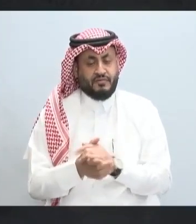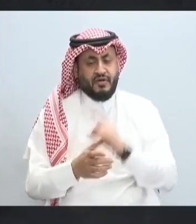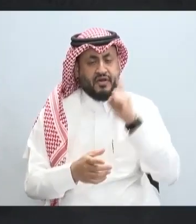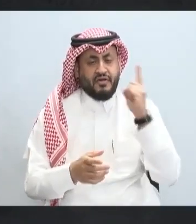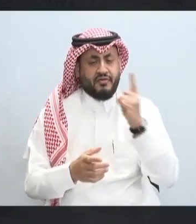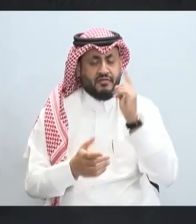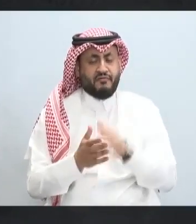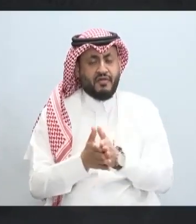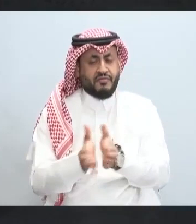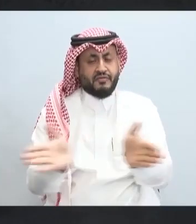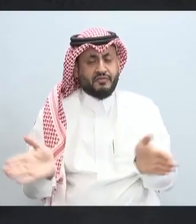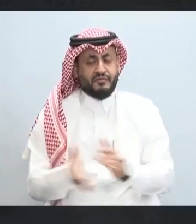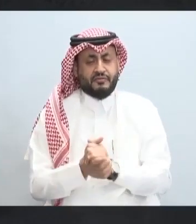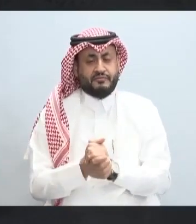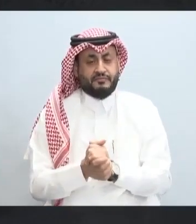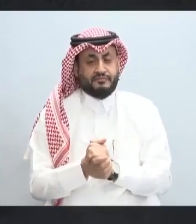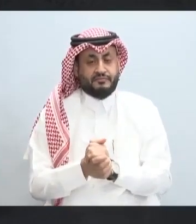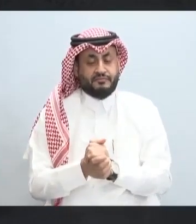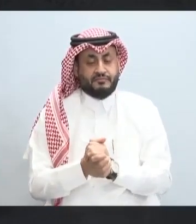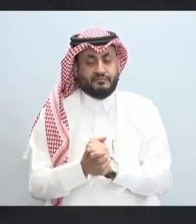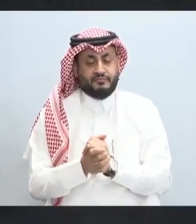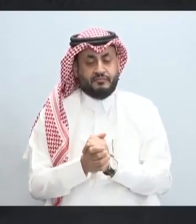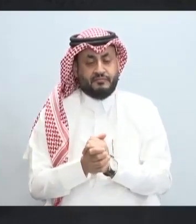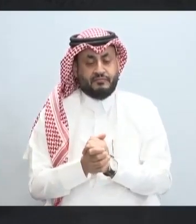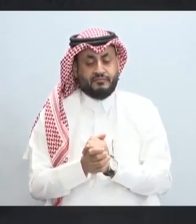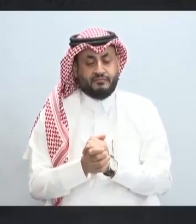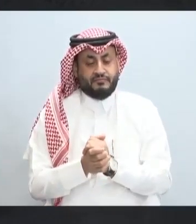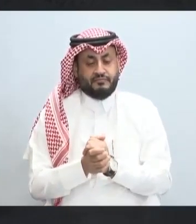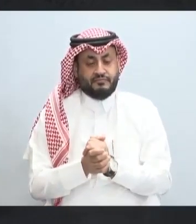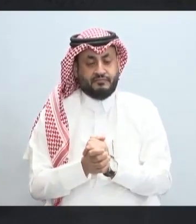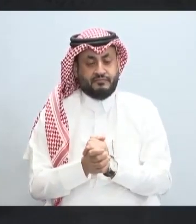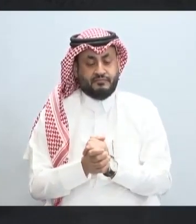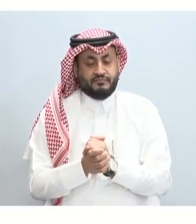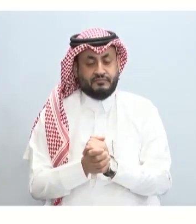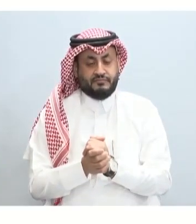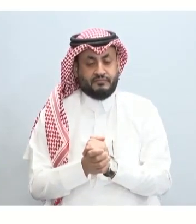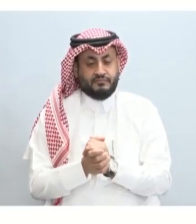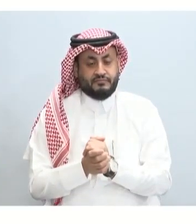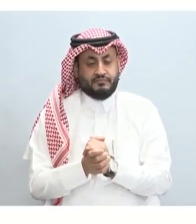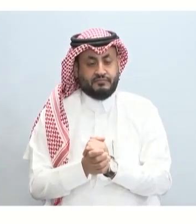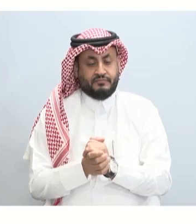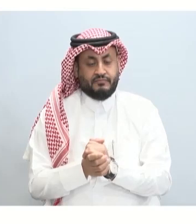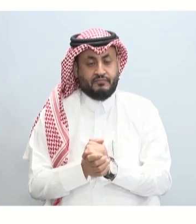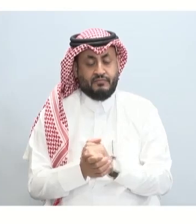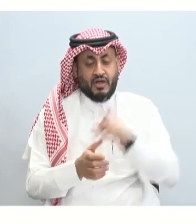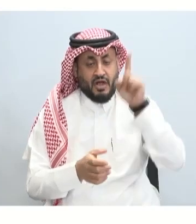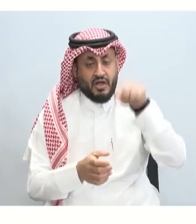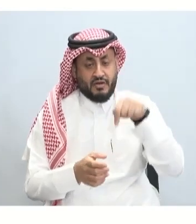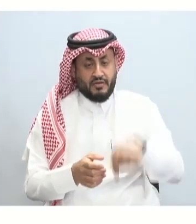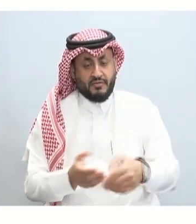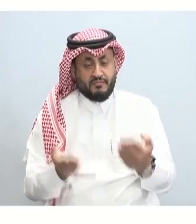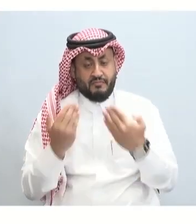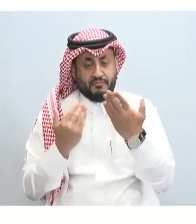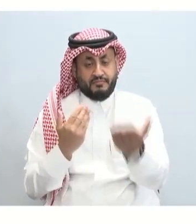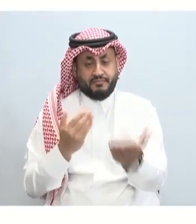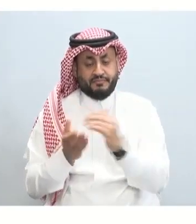going swimming, I'm going sightseeing, and so on. So now let's get to know our objectives in today's